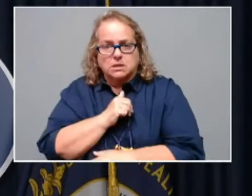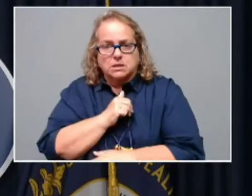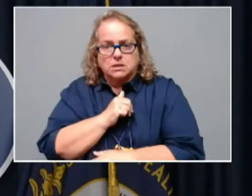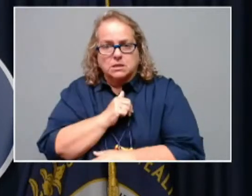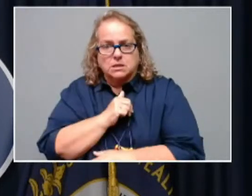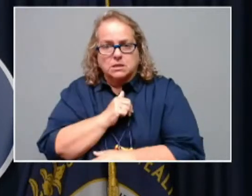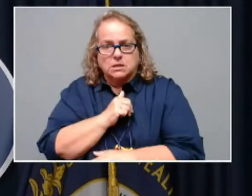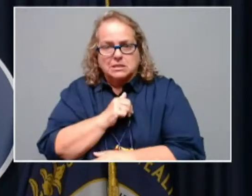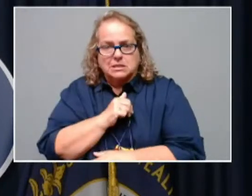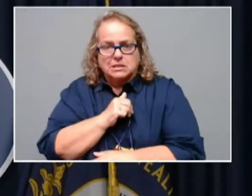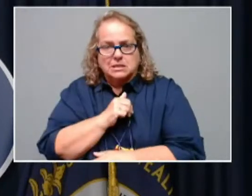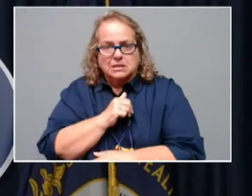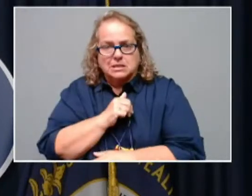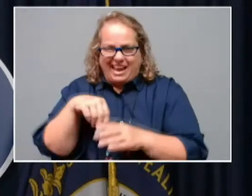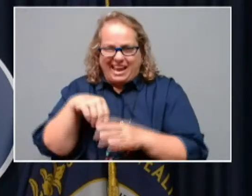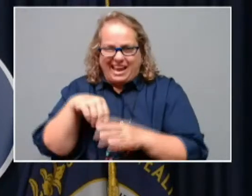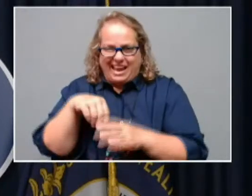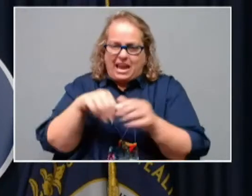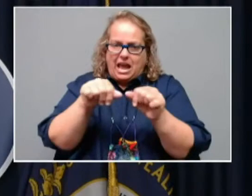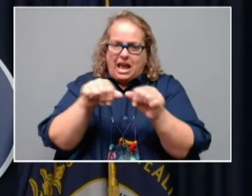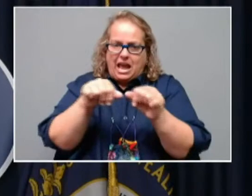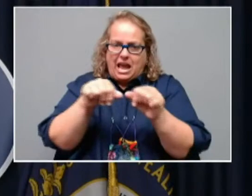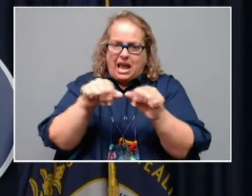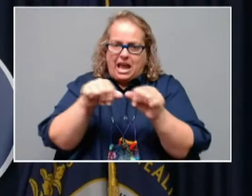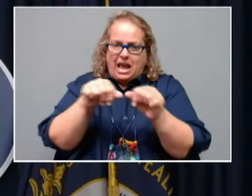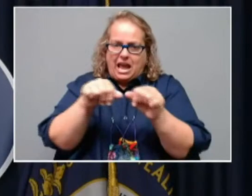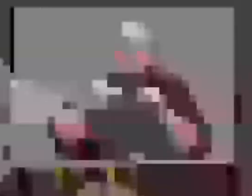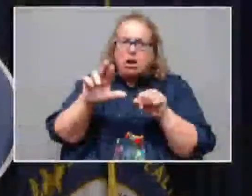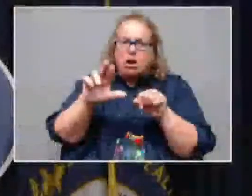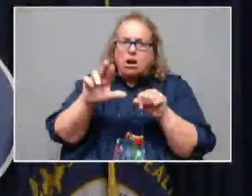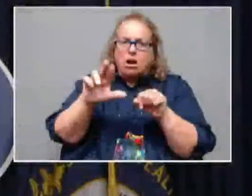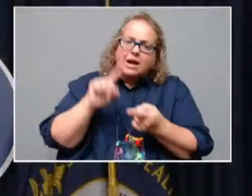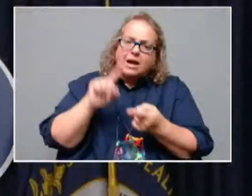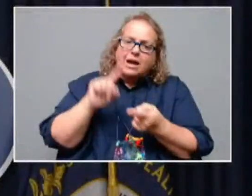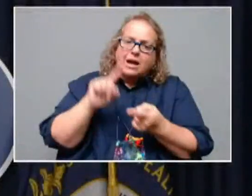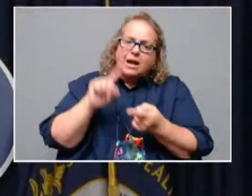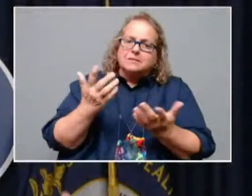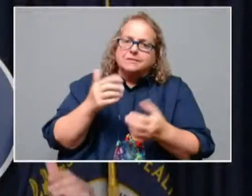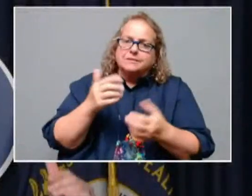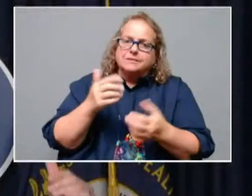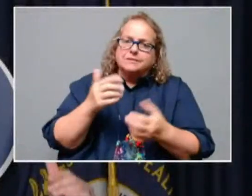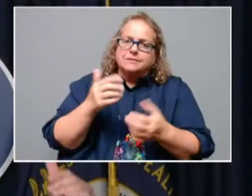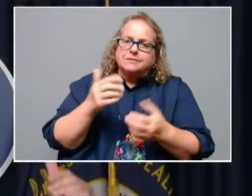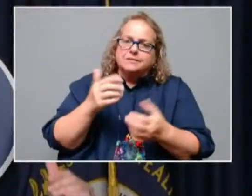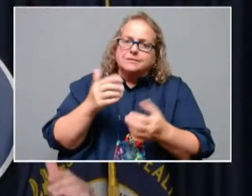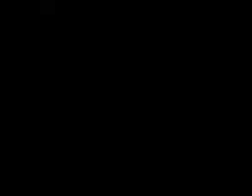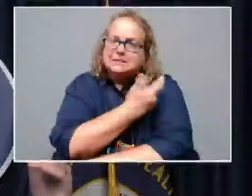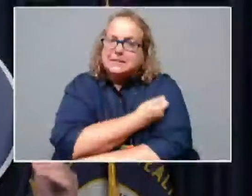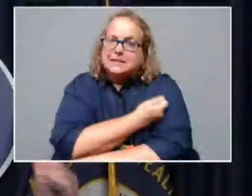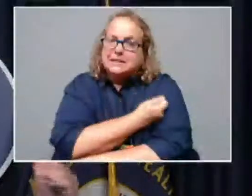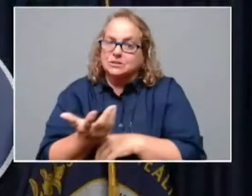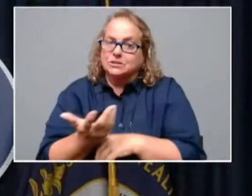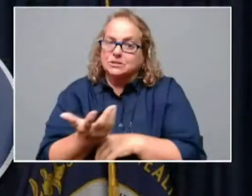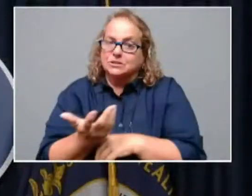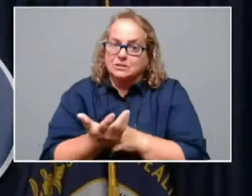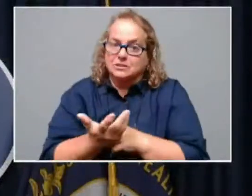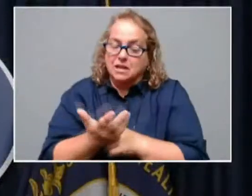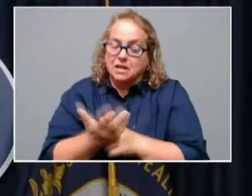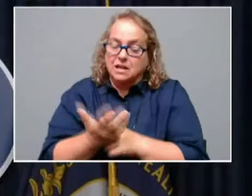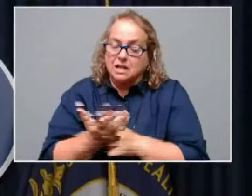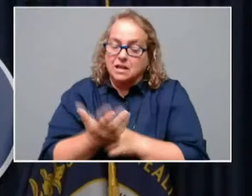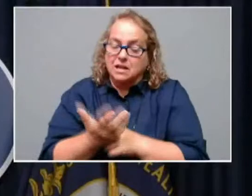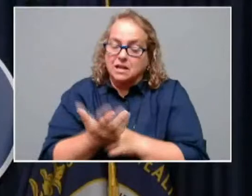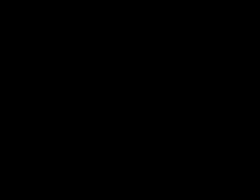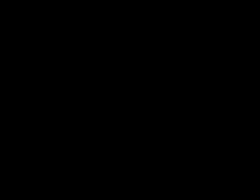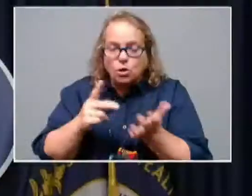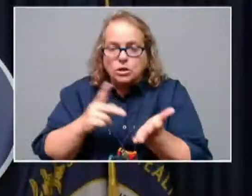in areas that are less vaccinated than before. Sometimes those numbers are doubled right now, where they